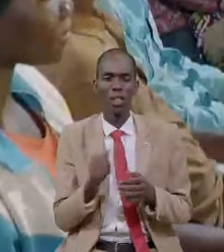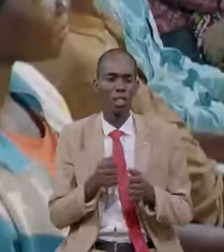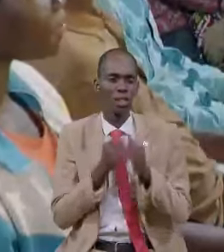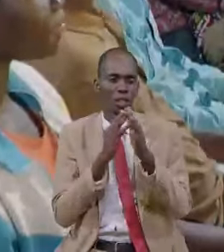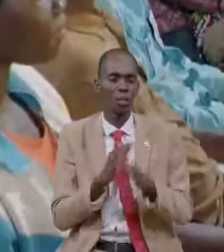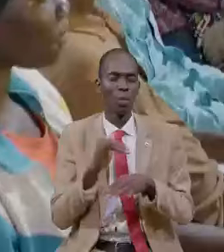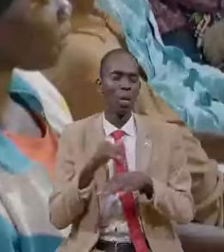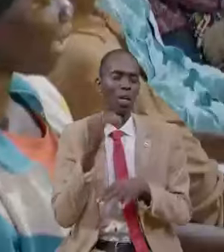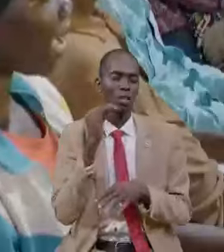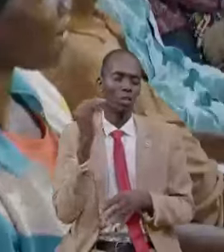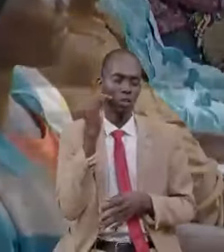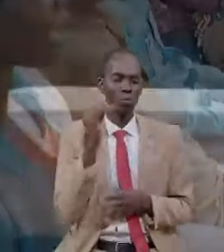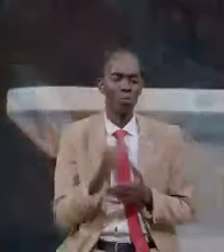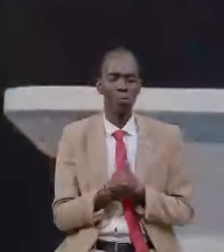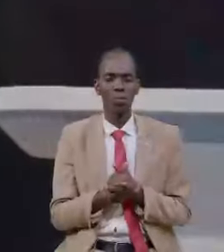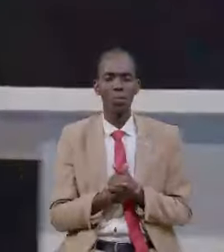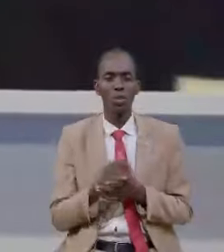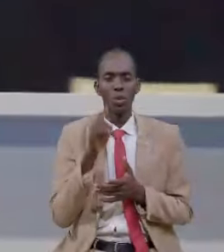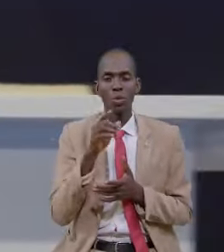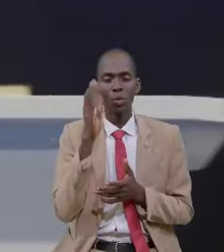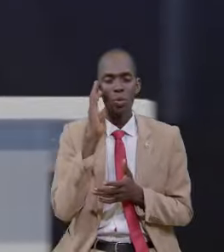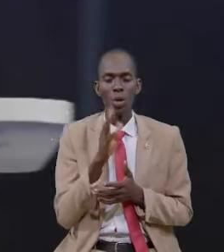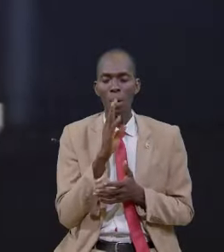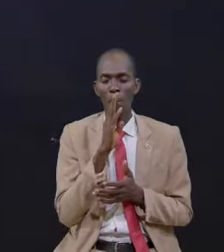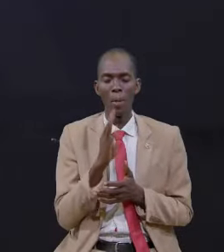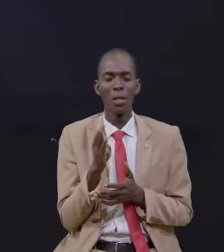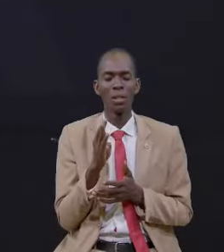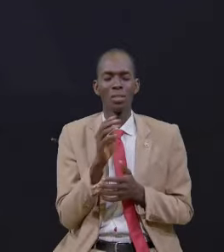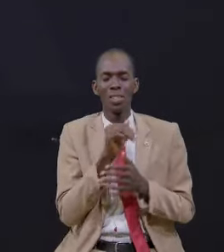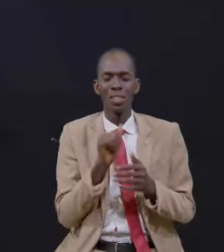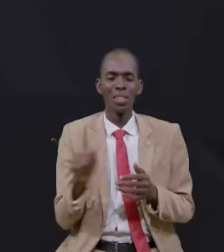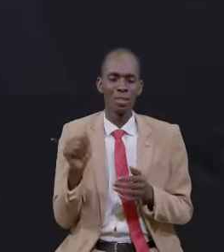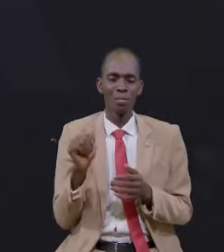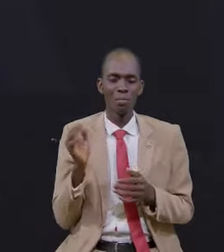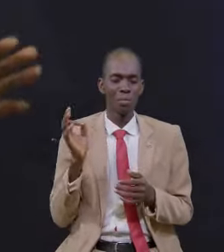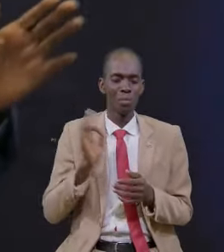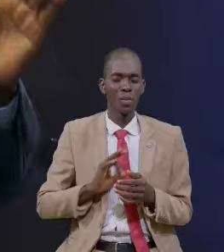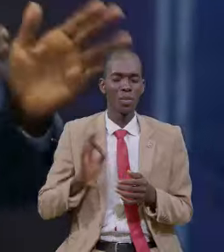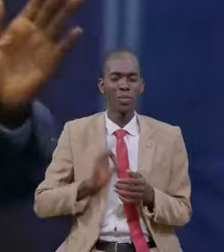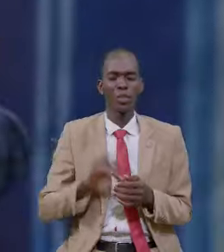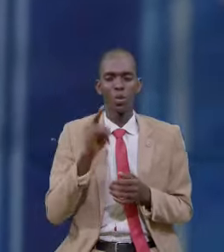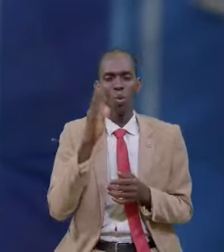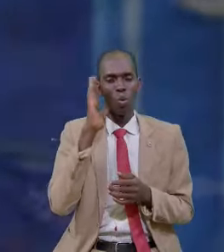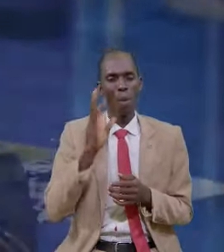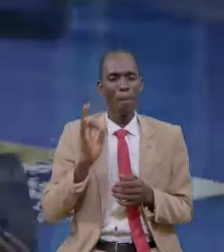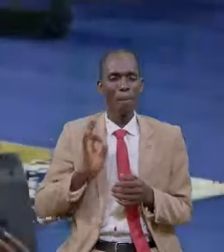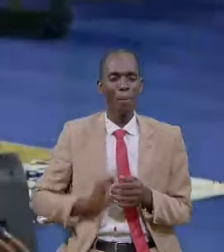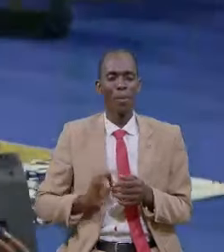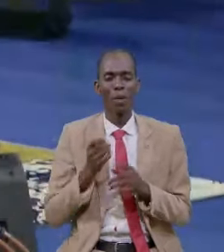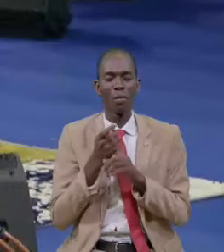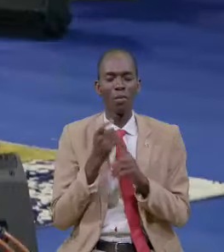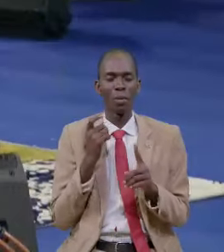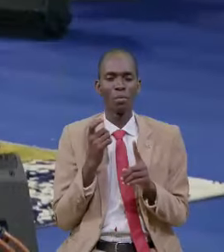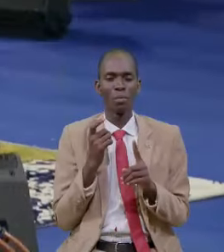follower of Christ. You will be a beneficiary. You will benefit from